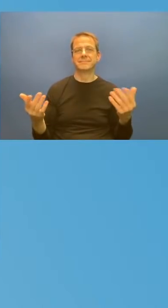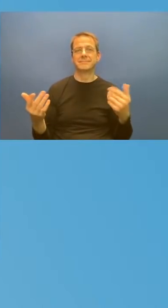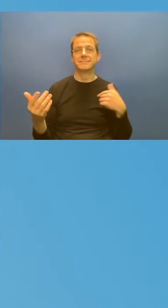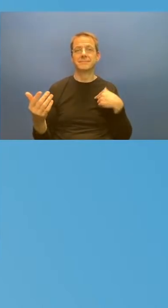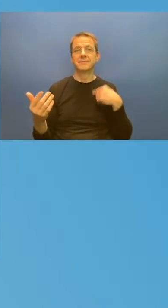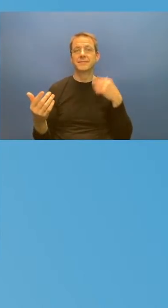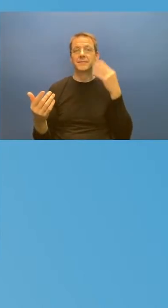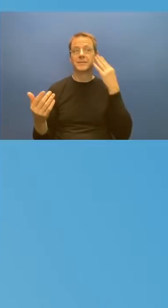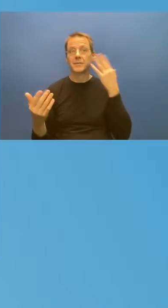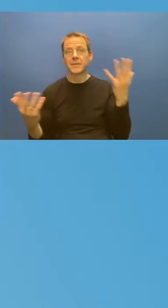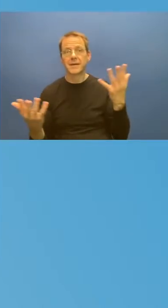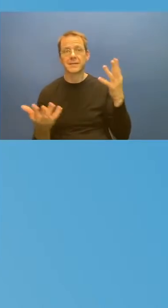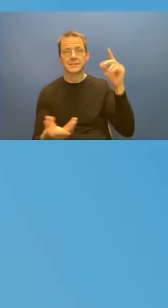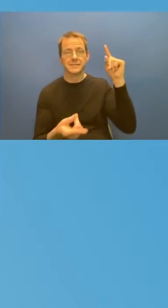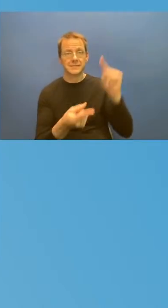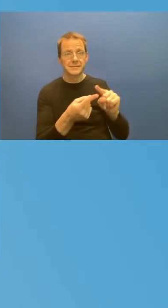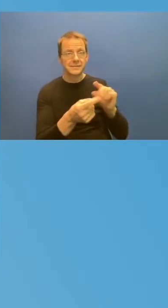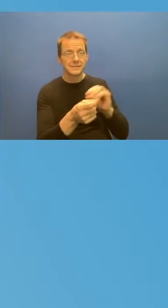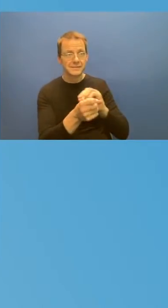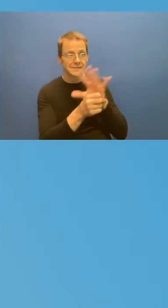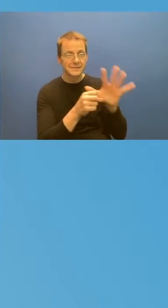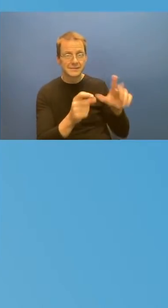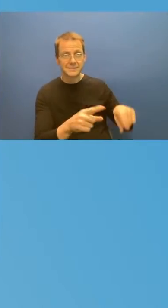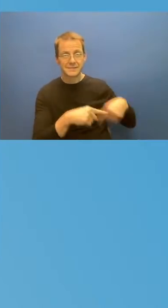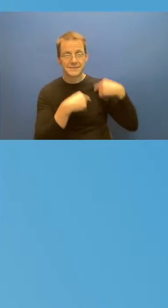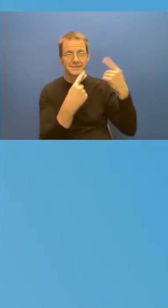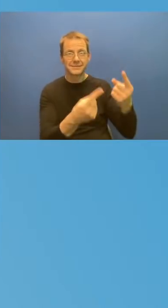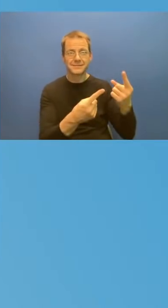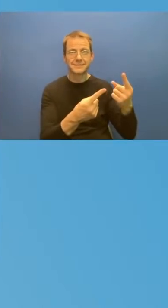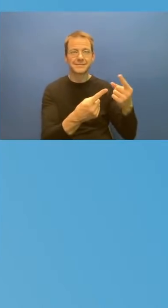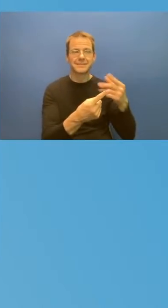it can infect you. And